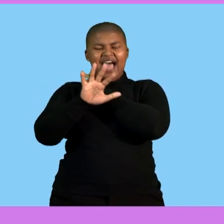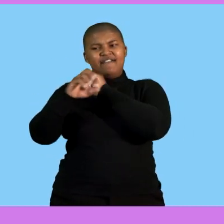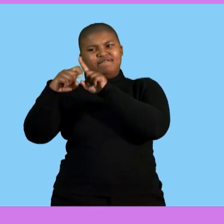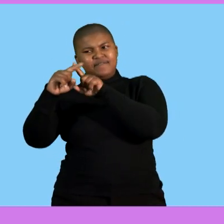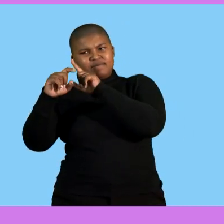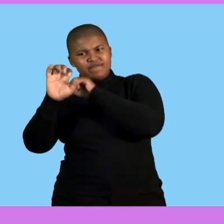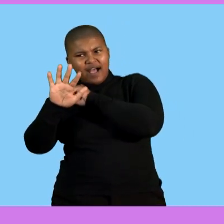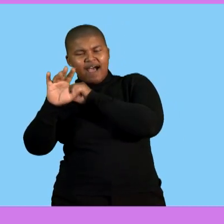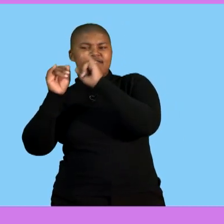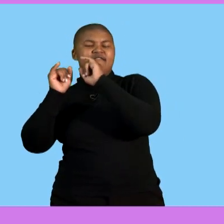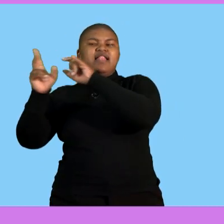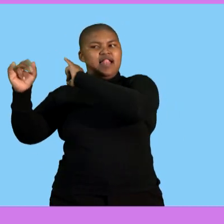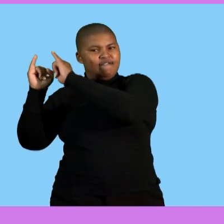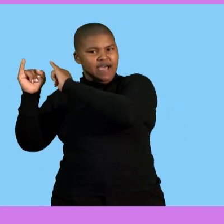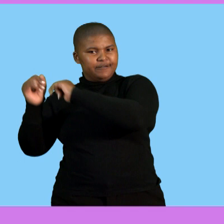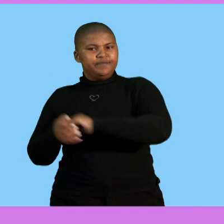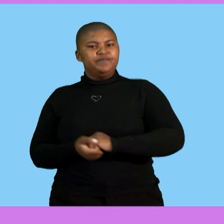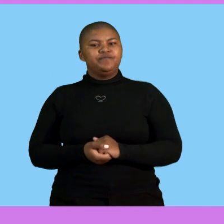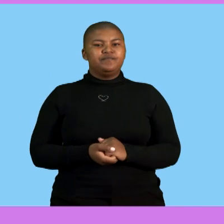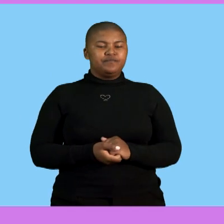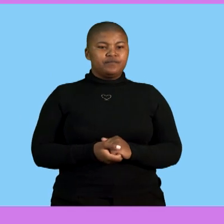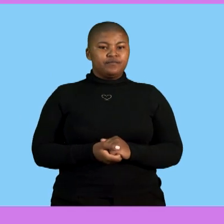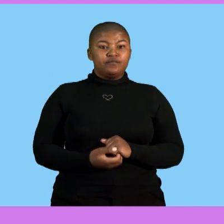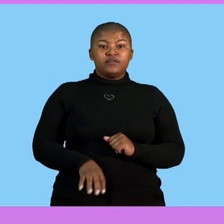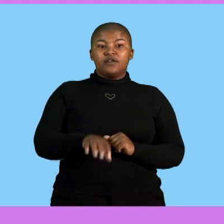it's 5, 10, 11.